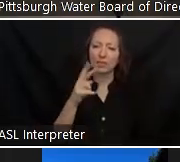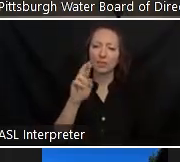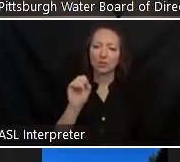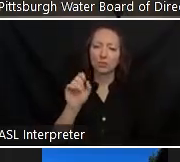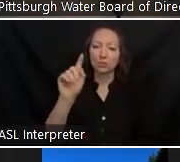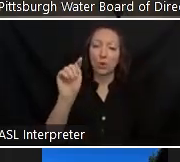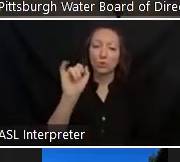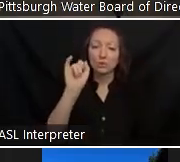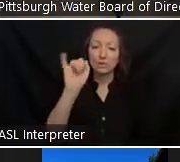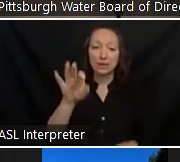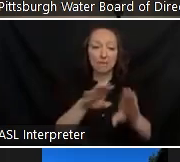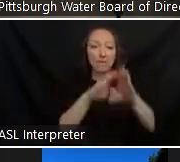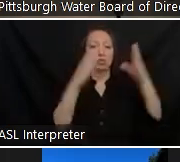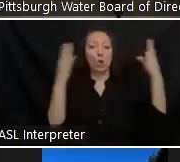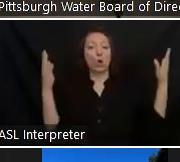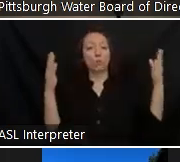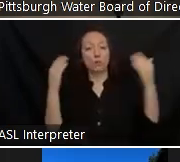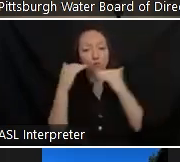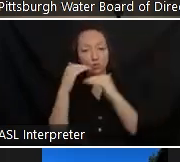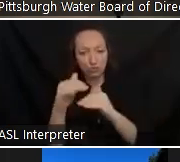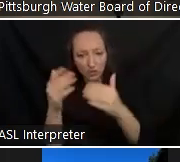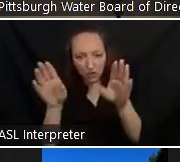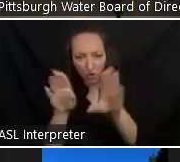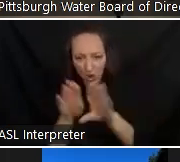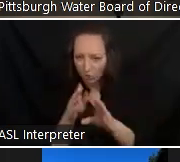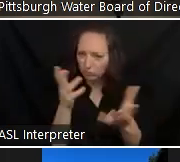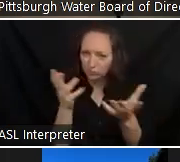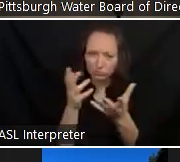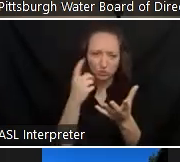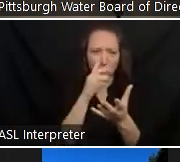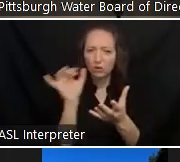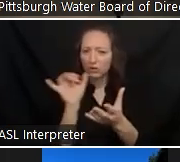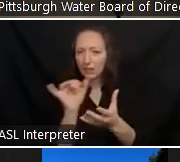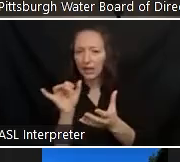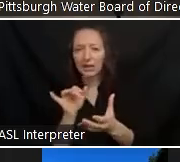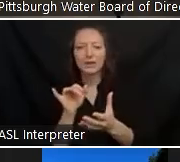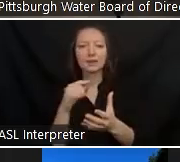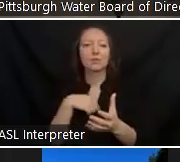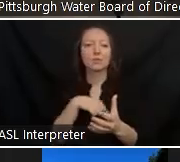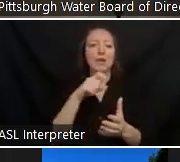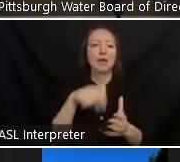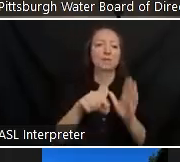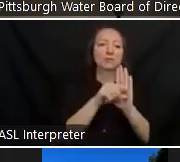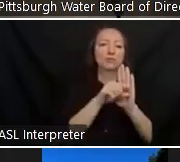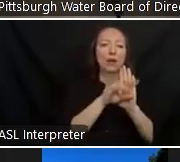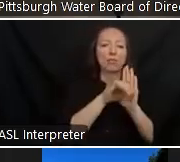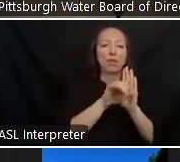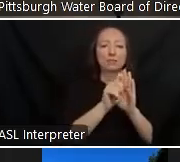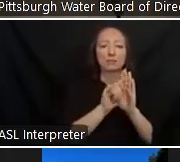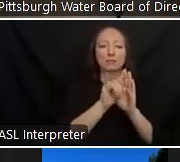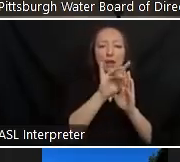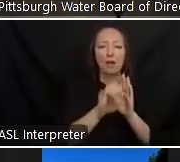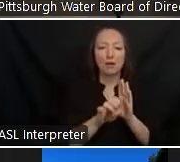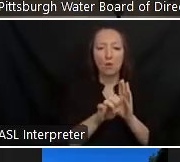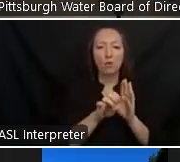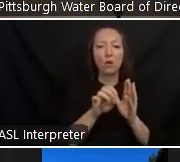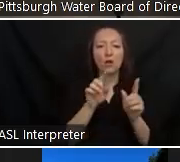those generally with the graded style to Councilwoman Strasburger's